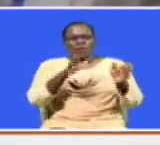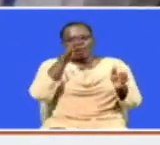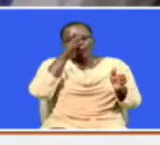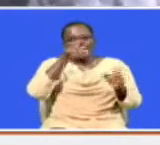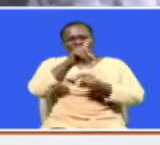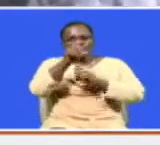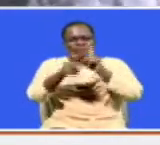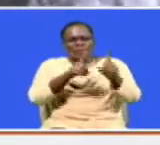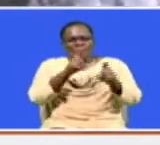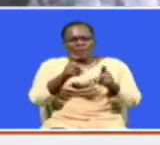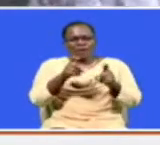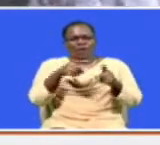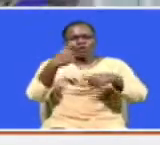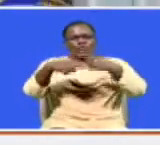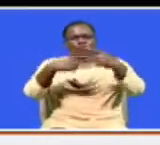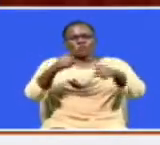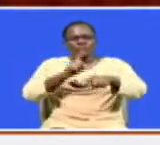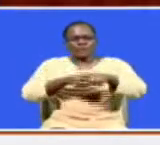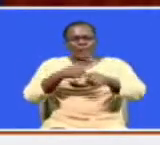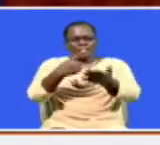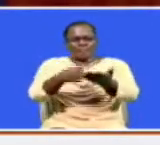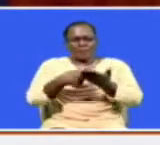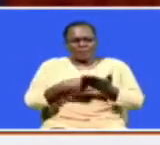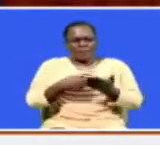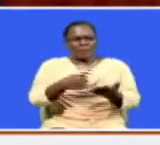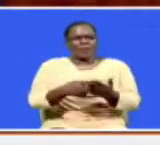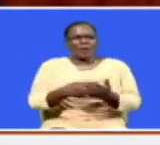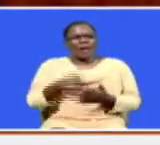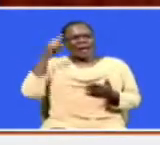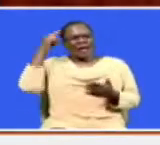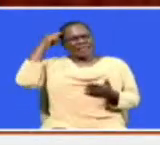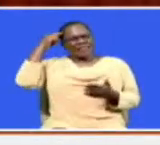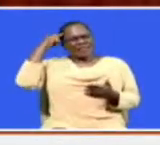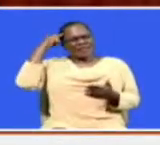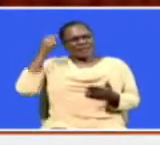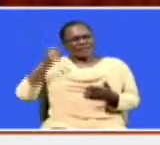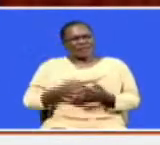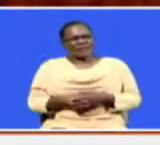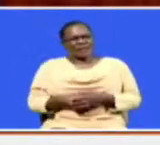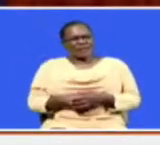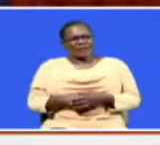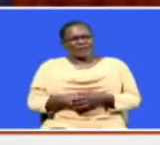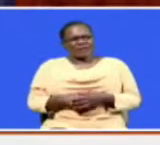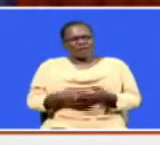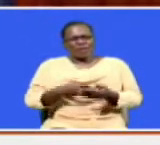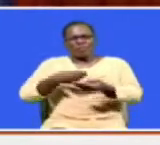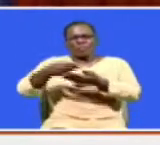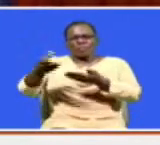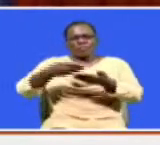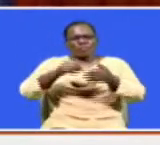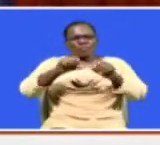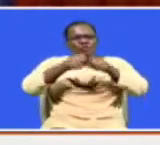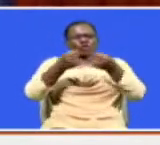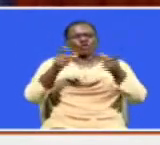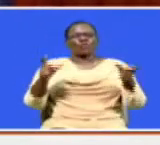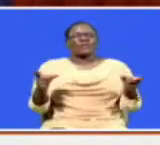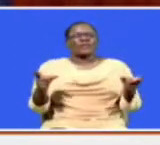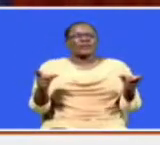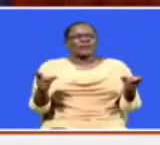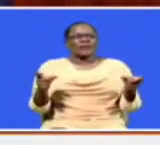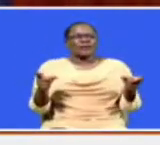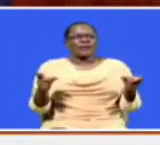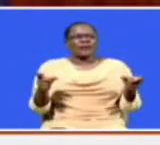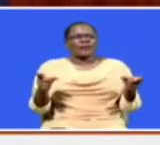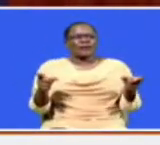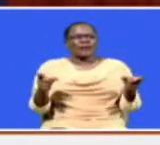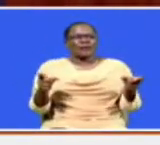cheating dominated the better part of the session. To Machakos, a genuine paper was circulated in the social media. And they brought